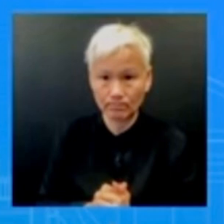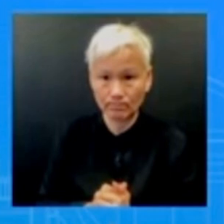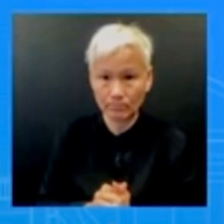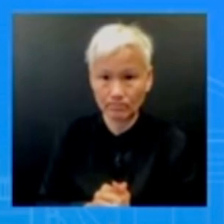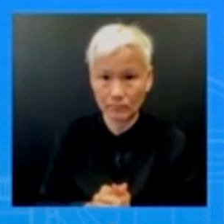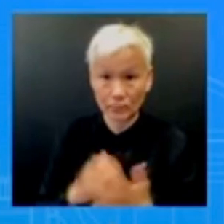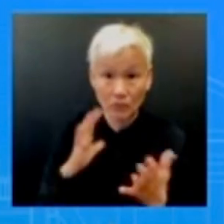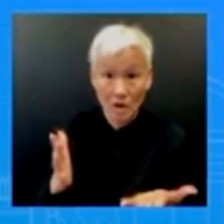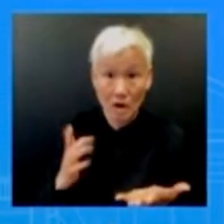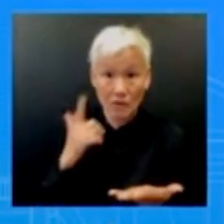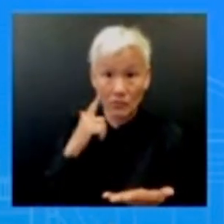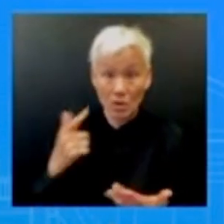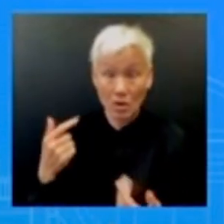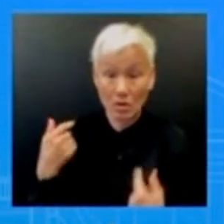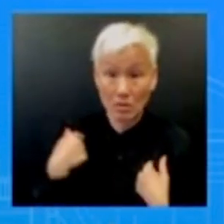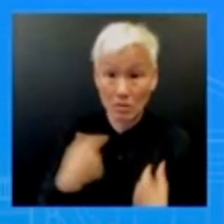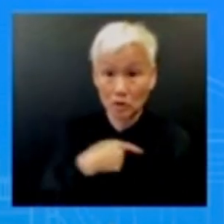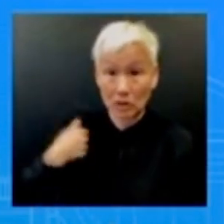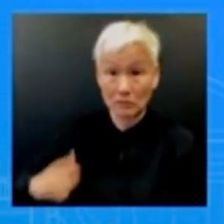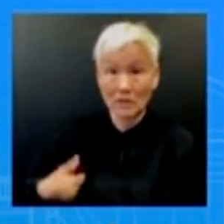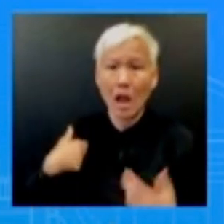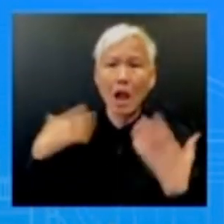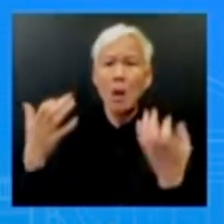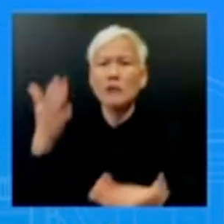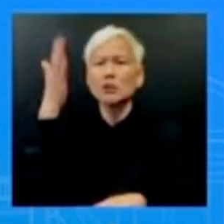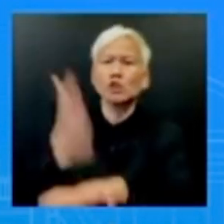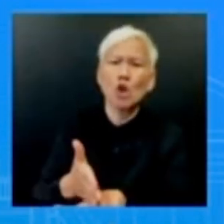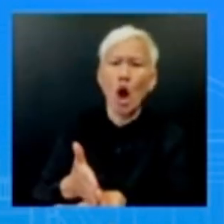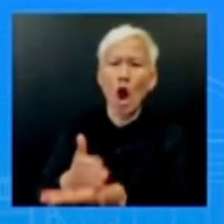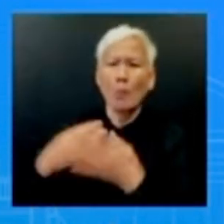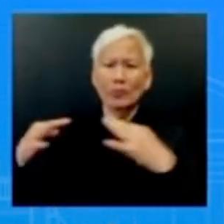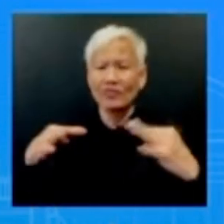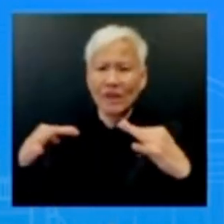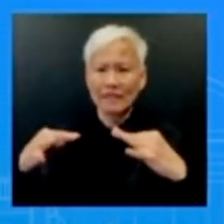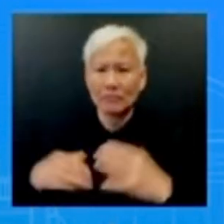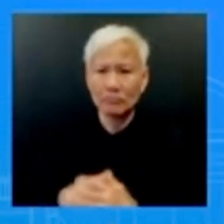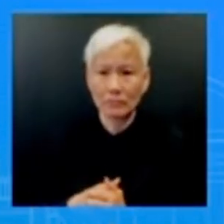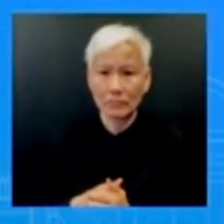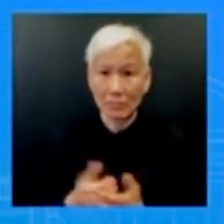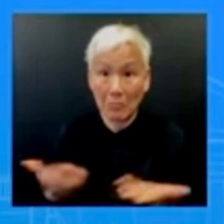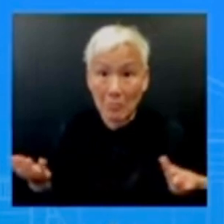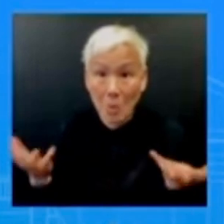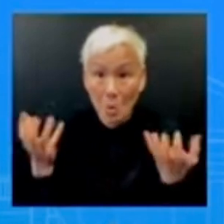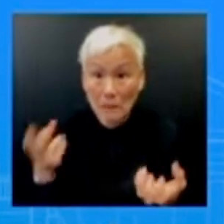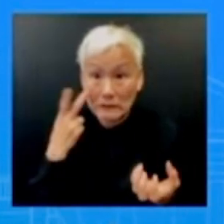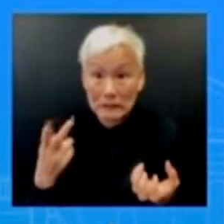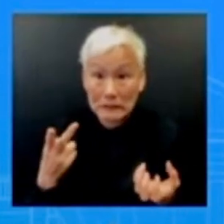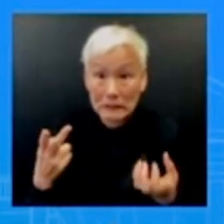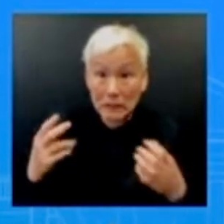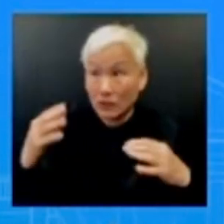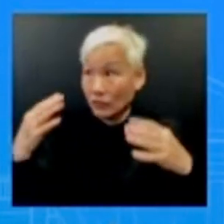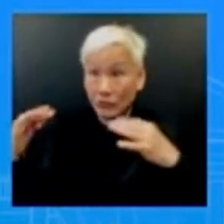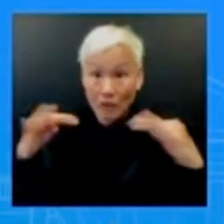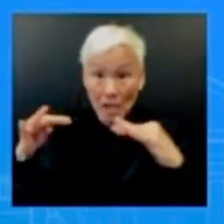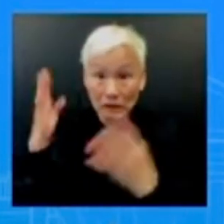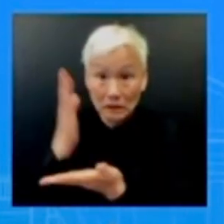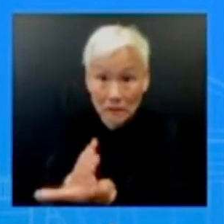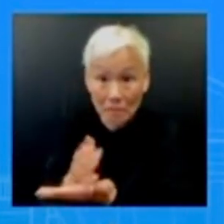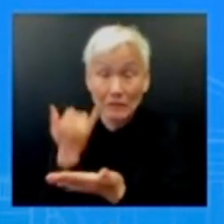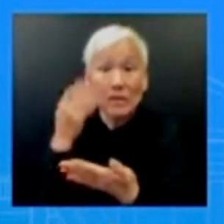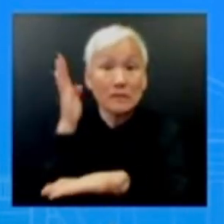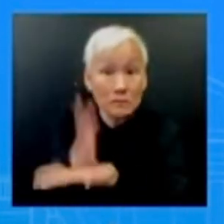to go out there and say they want a ceasefire. We'd all like to see the fighting stop. Who wouldn't? But if it stops now, without